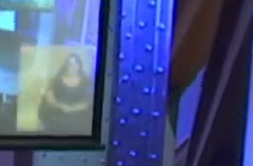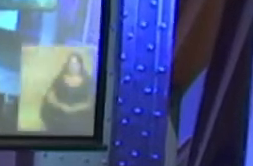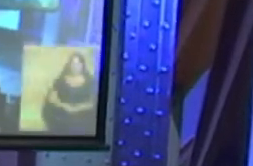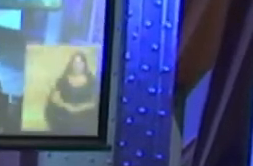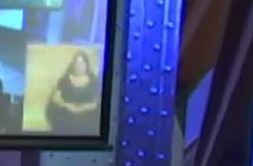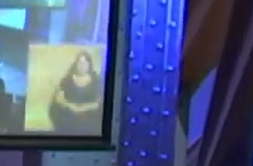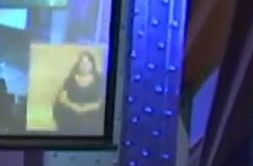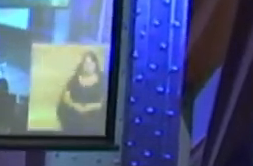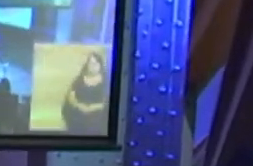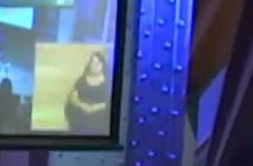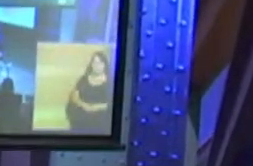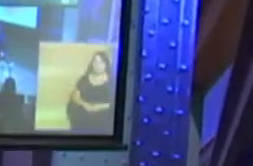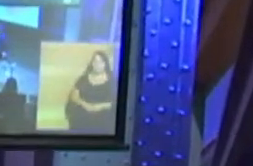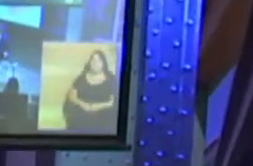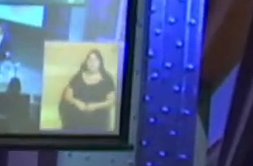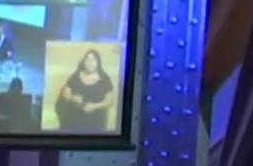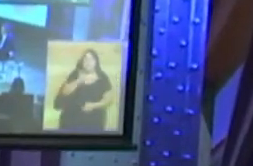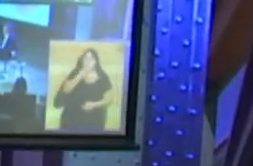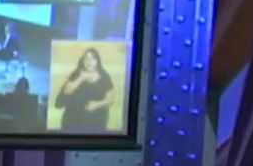Good afternoon.